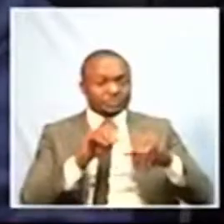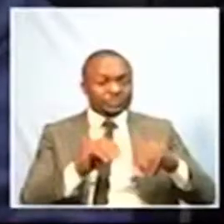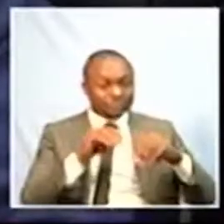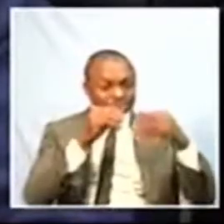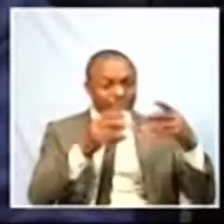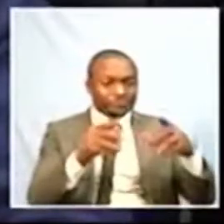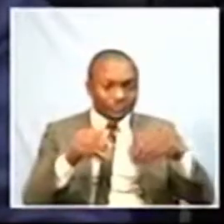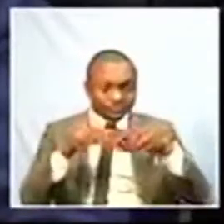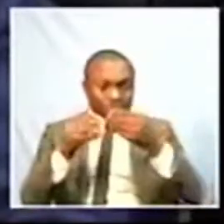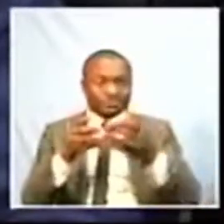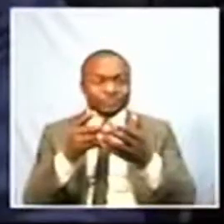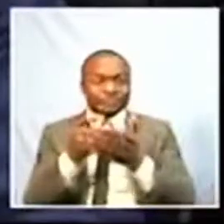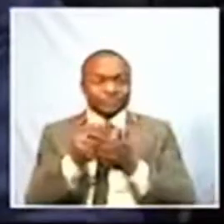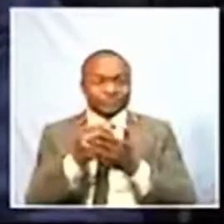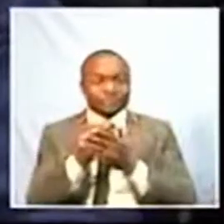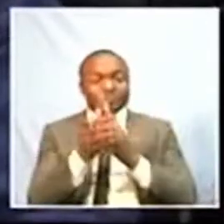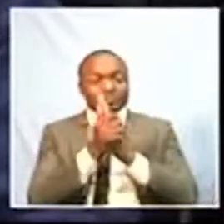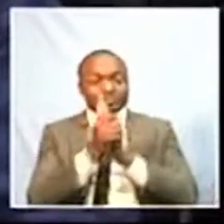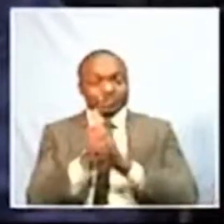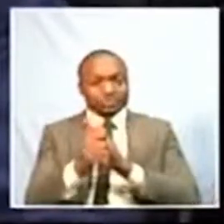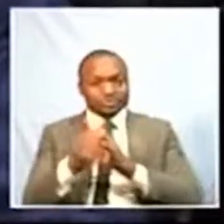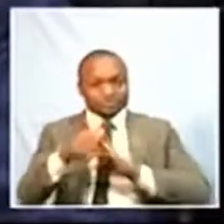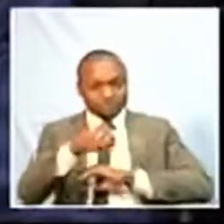of funds for skills and secondary bursary.